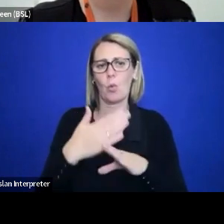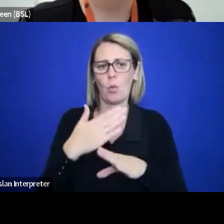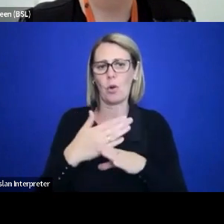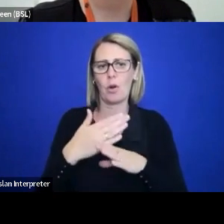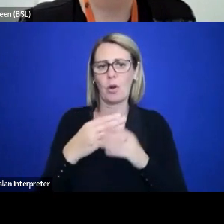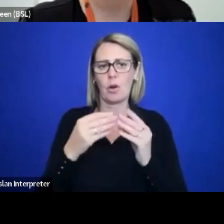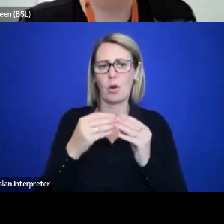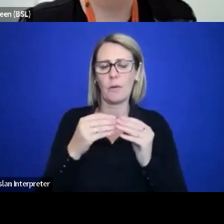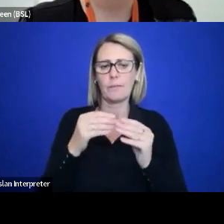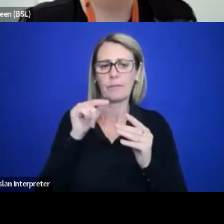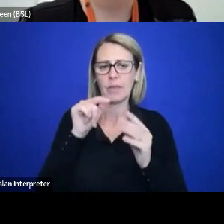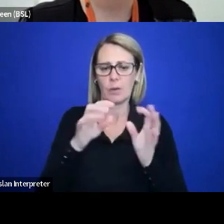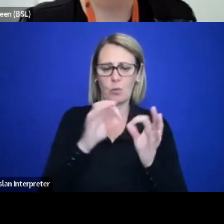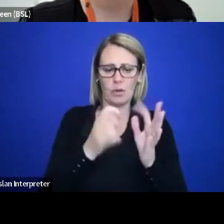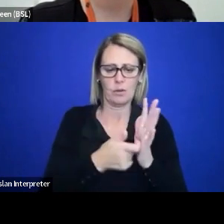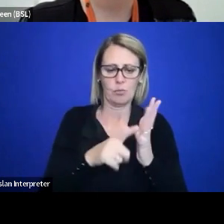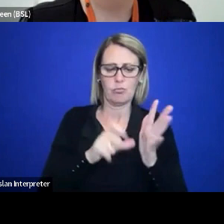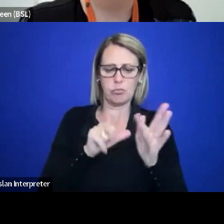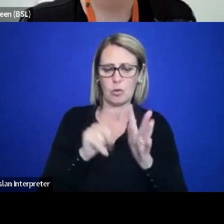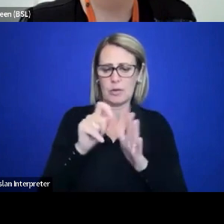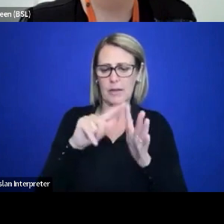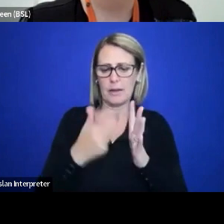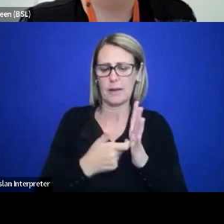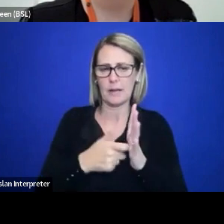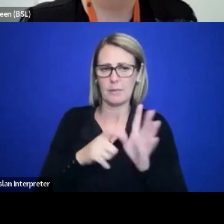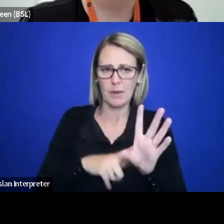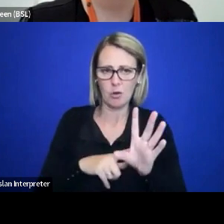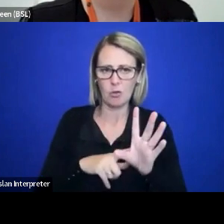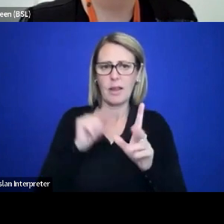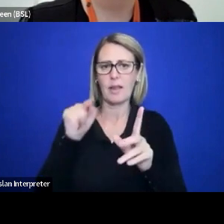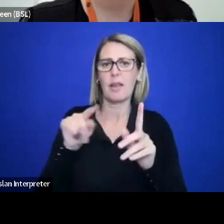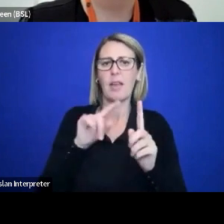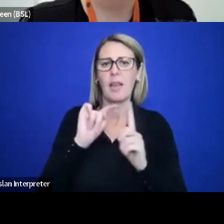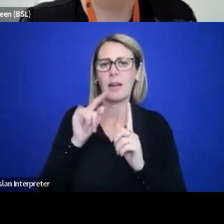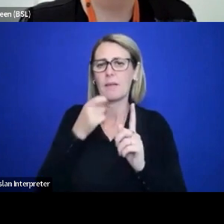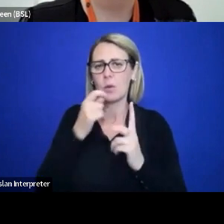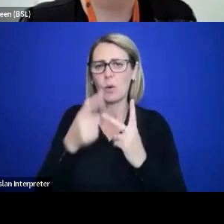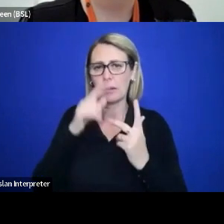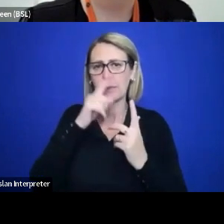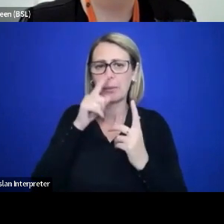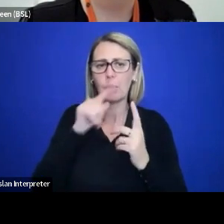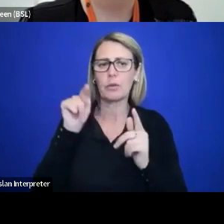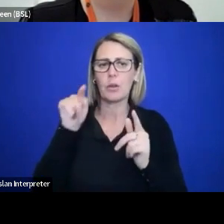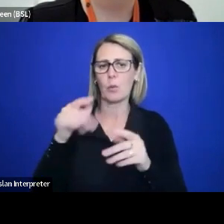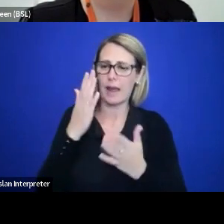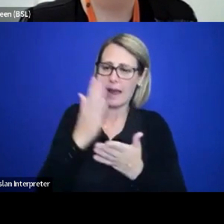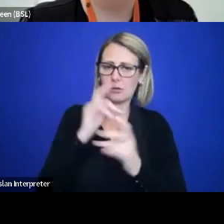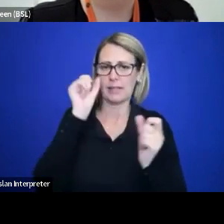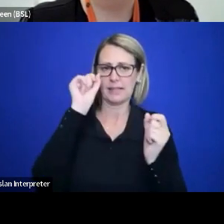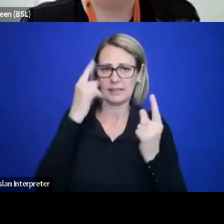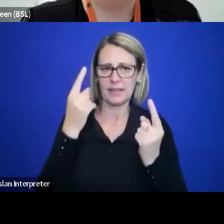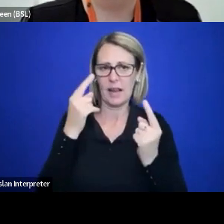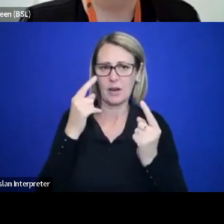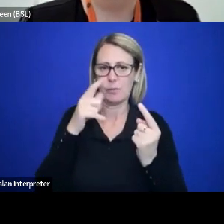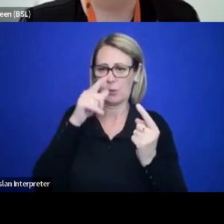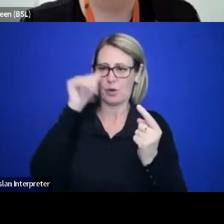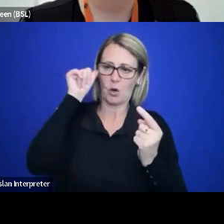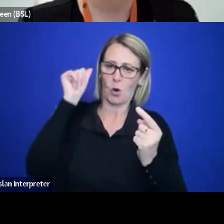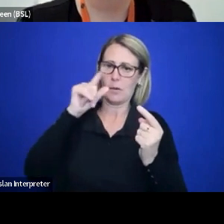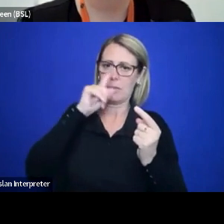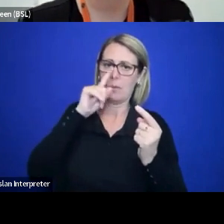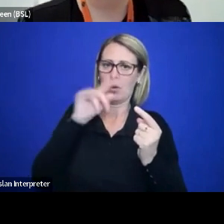der Kolk and Bruce Perry, so that we actually understand what we're talking about as well. And we know that people who have come